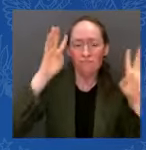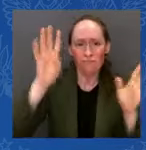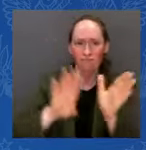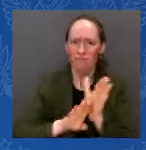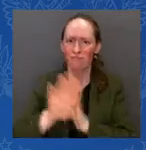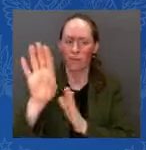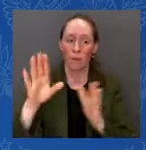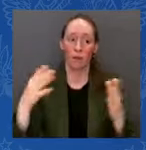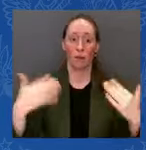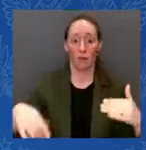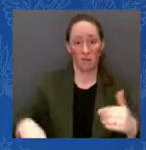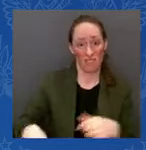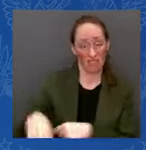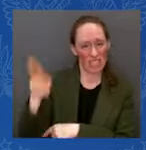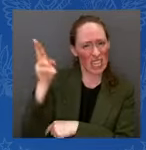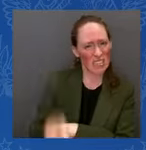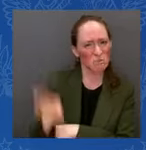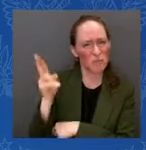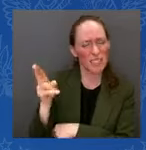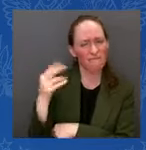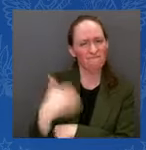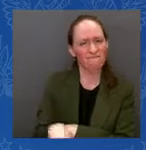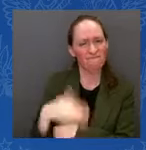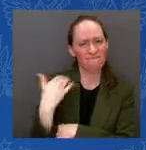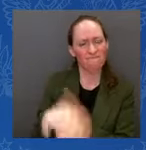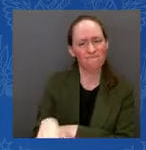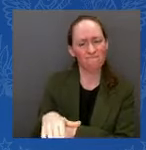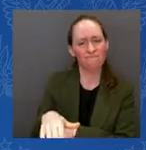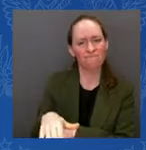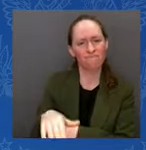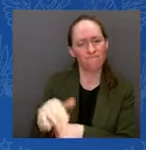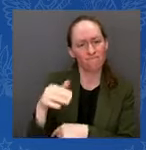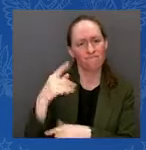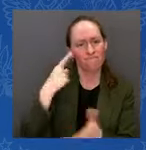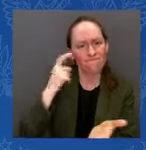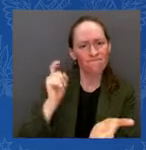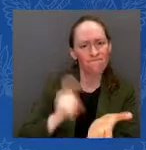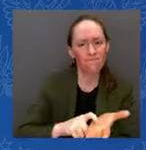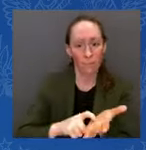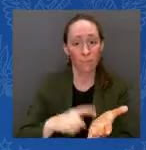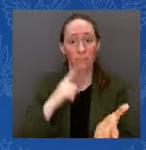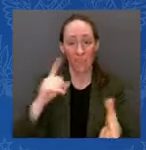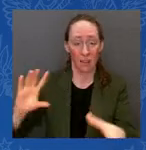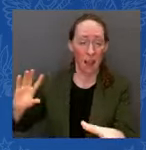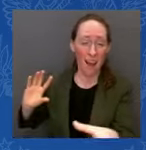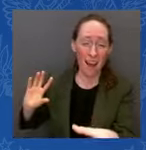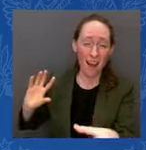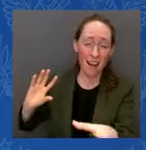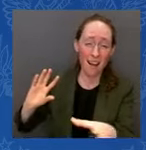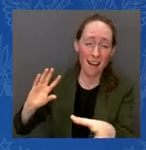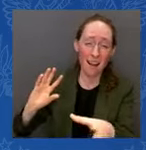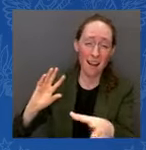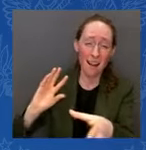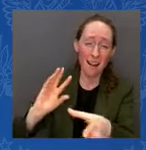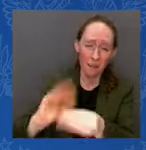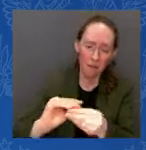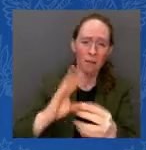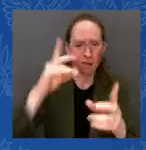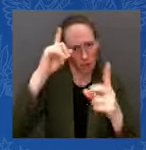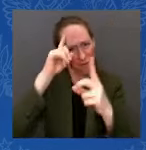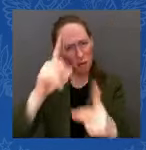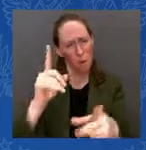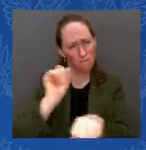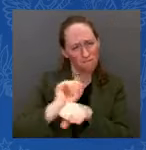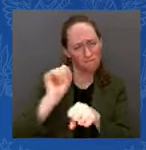promoting stability is going to affect the prospect of peace for decades to come, the United States can ask for no better